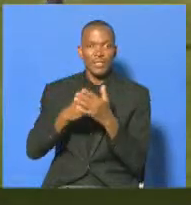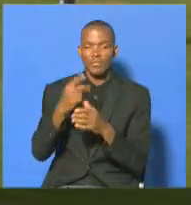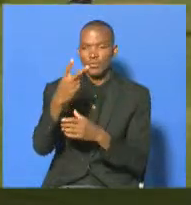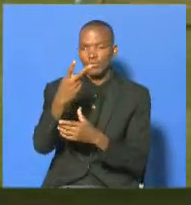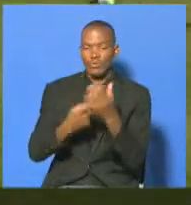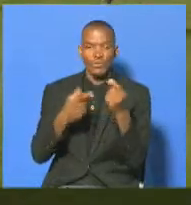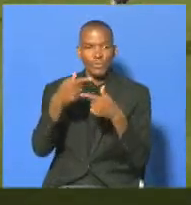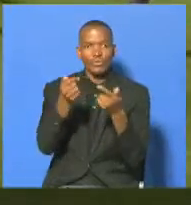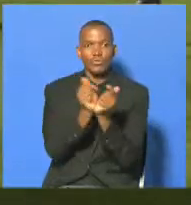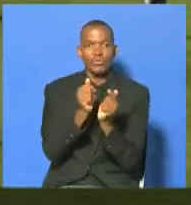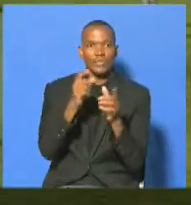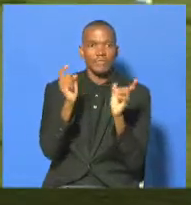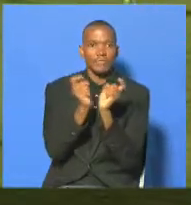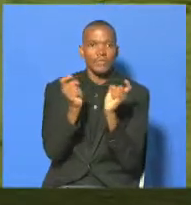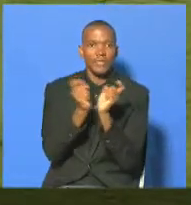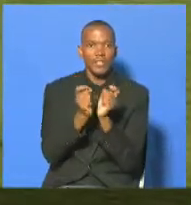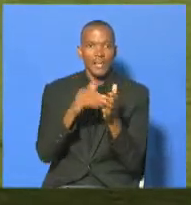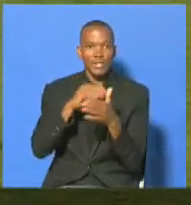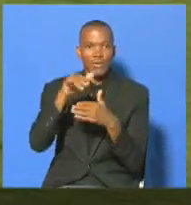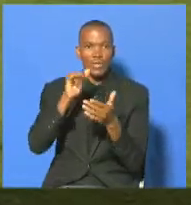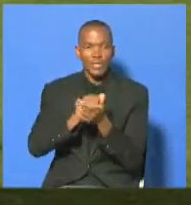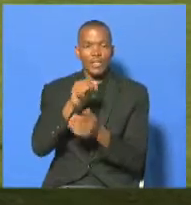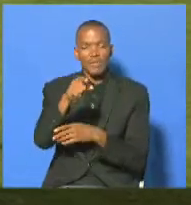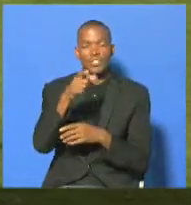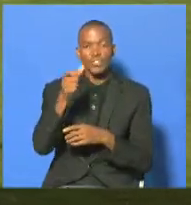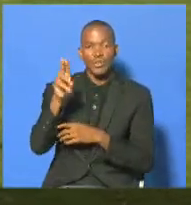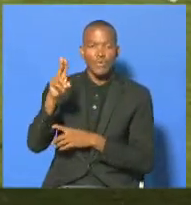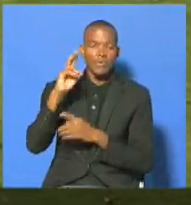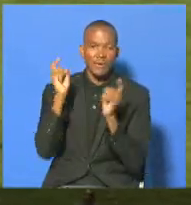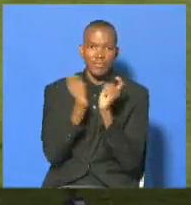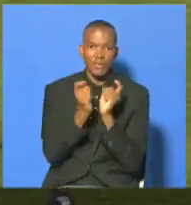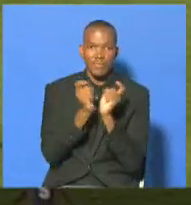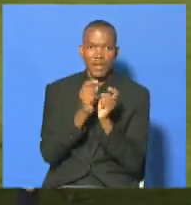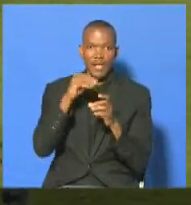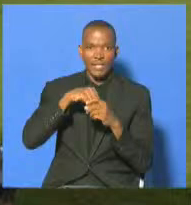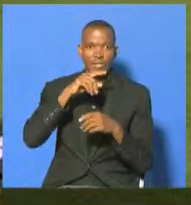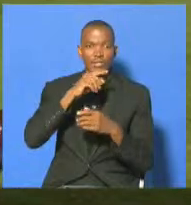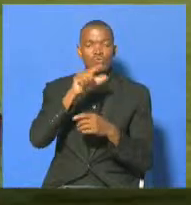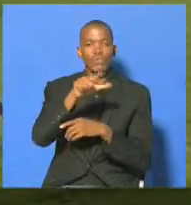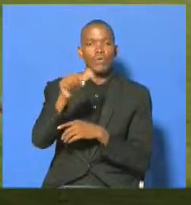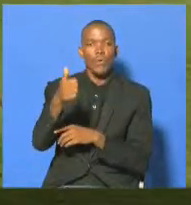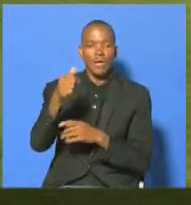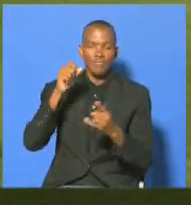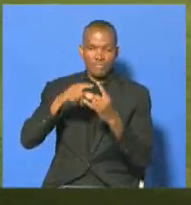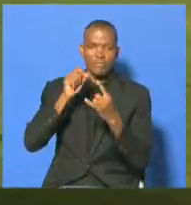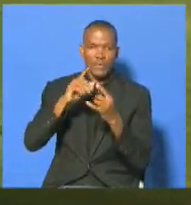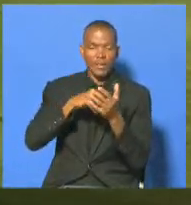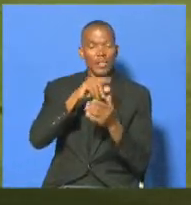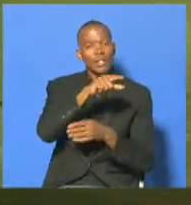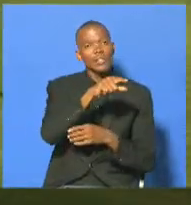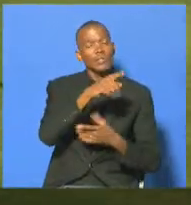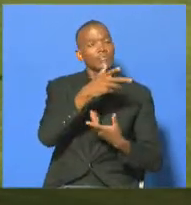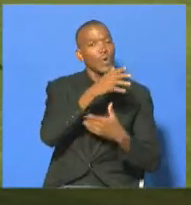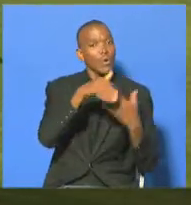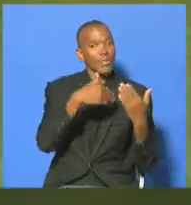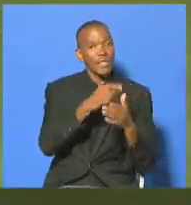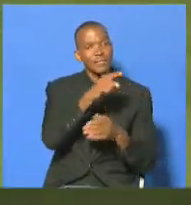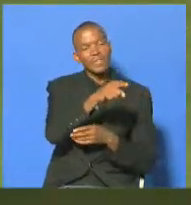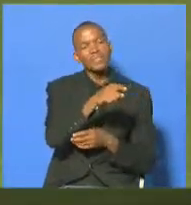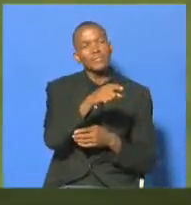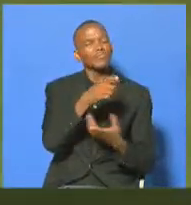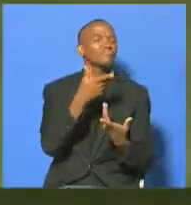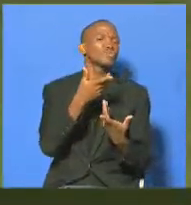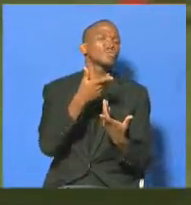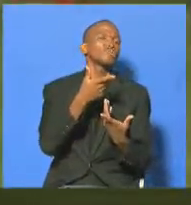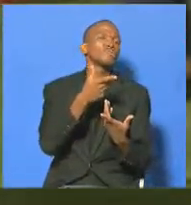two giants. Gaborone United, who will be playing as host, have scored 21 of those goals, while Township Rollers found the net 26